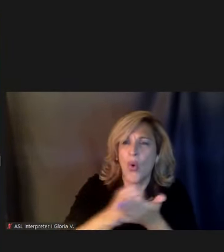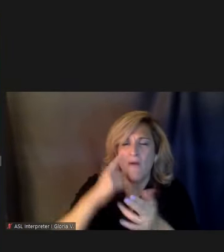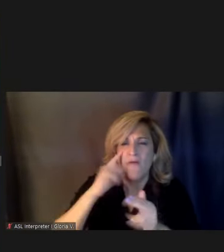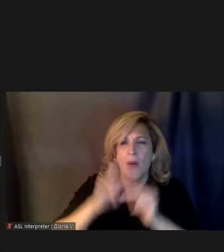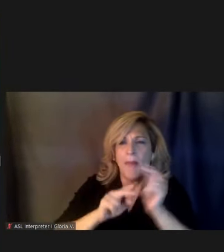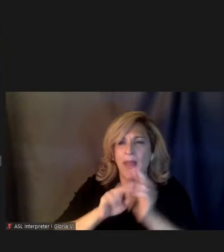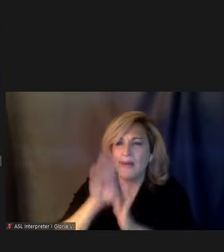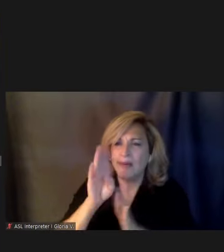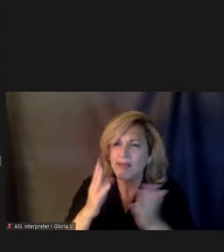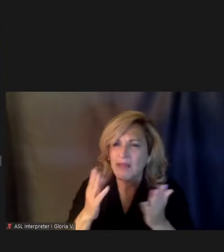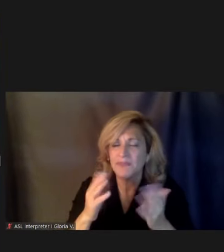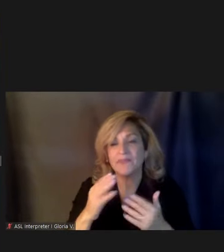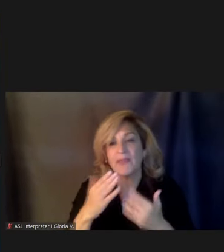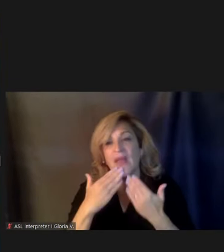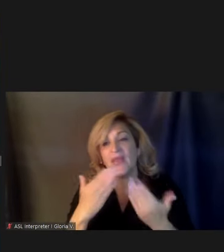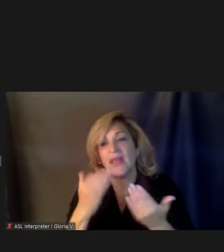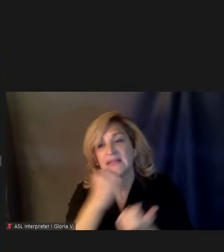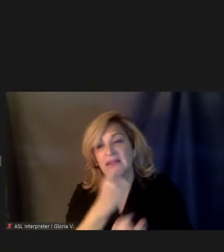Thank you.